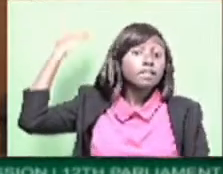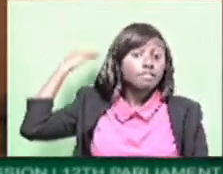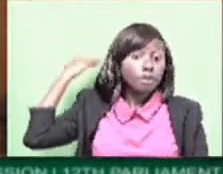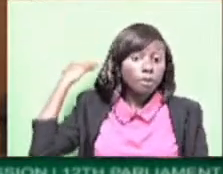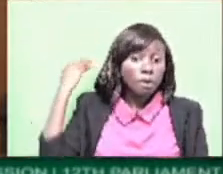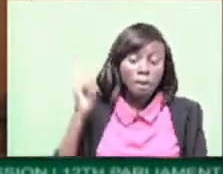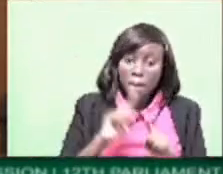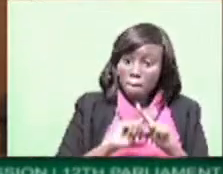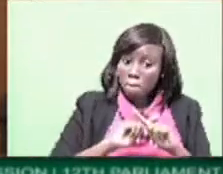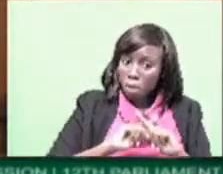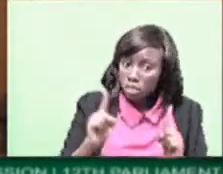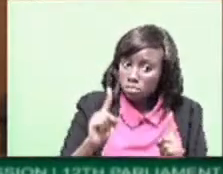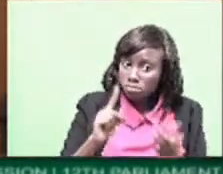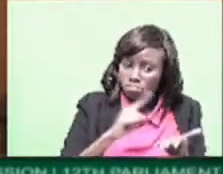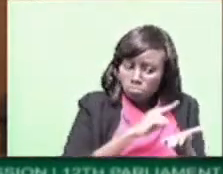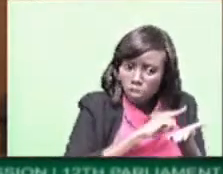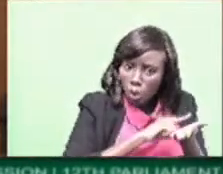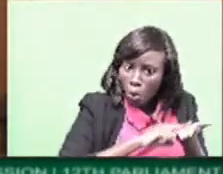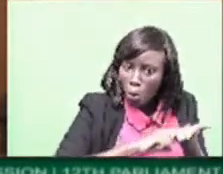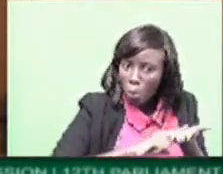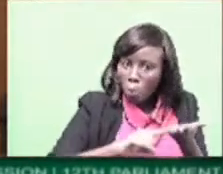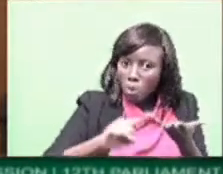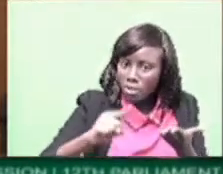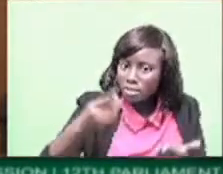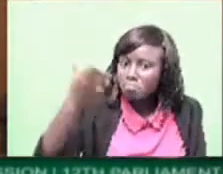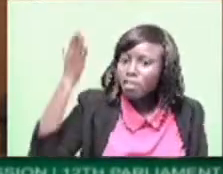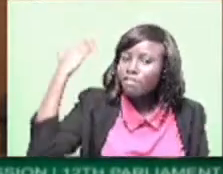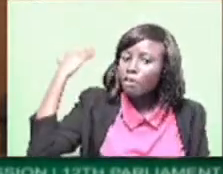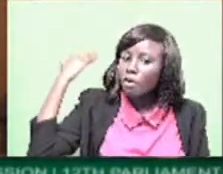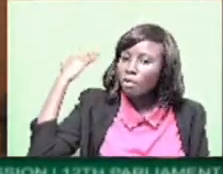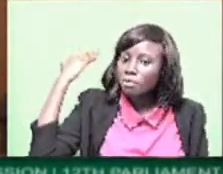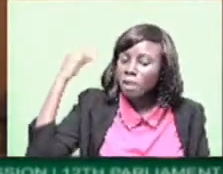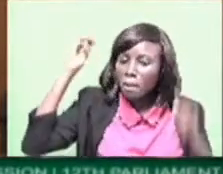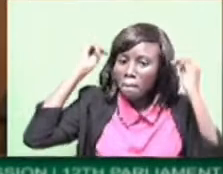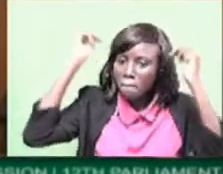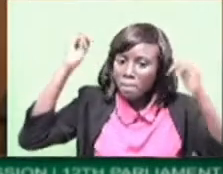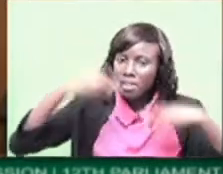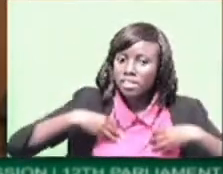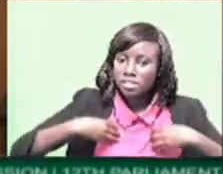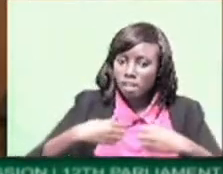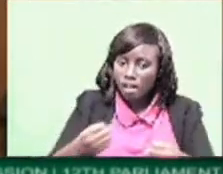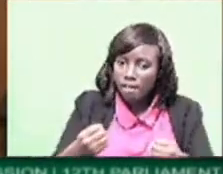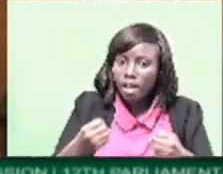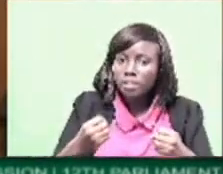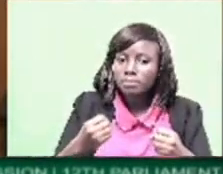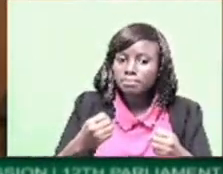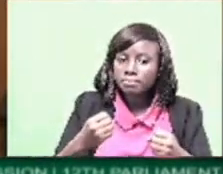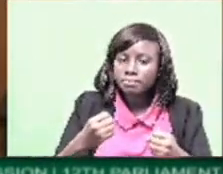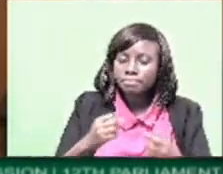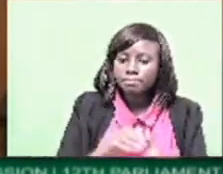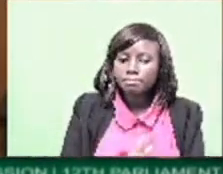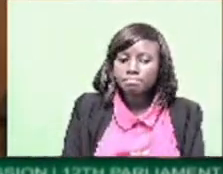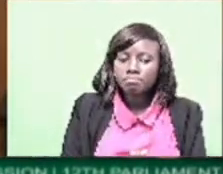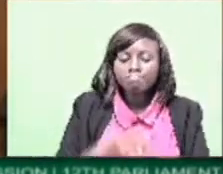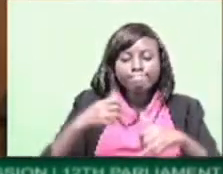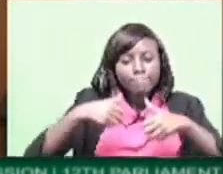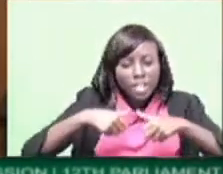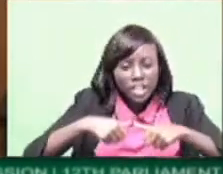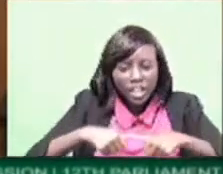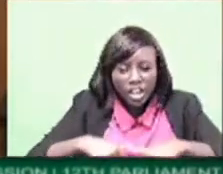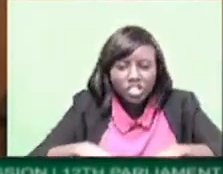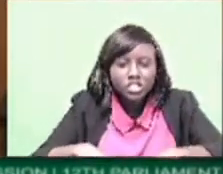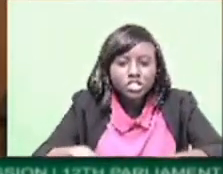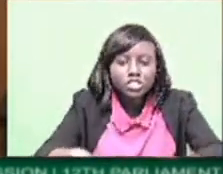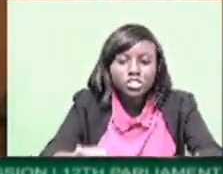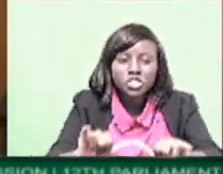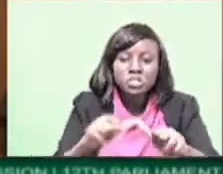this very same minister continued, in my respectful view, to underplay the growing international